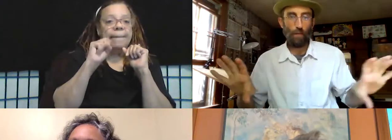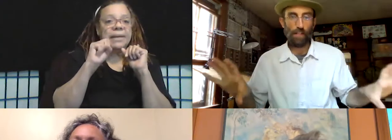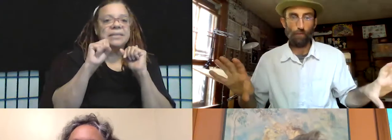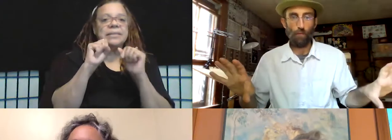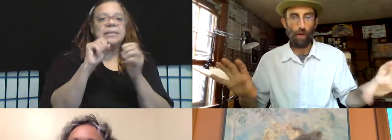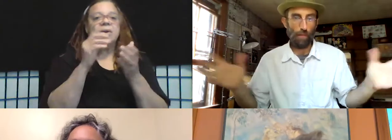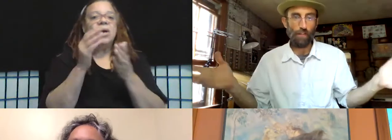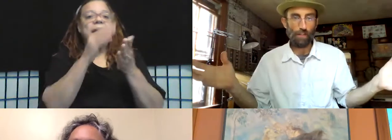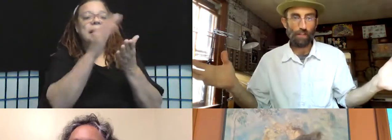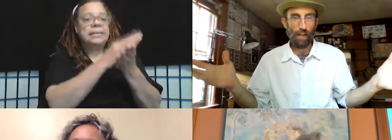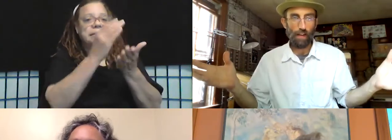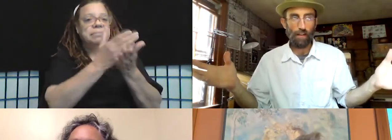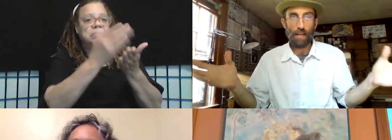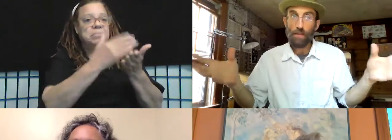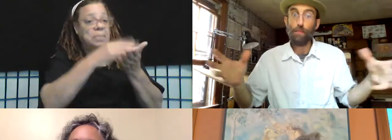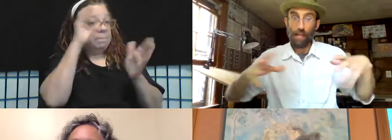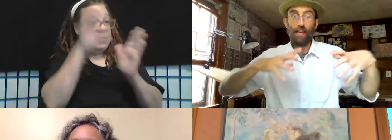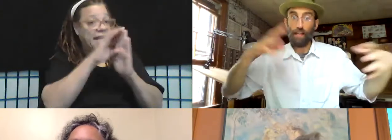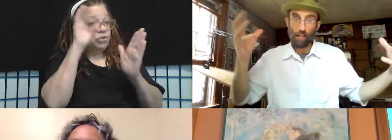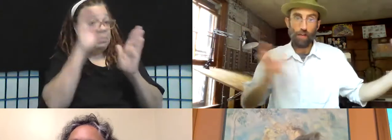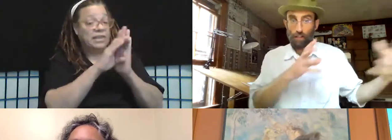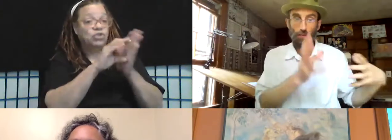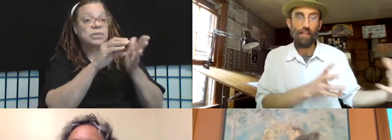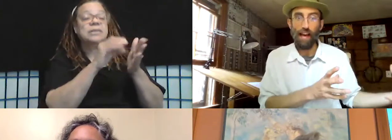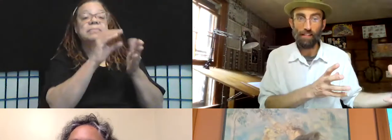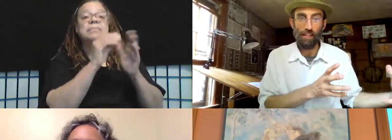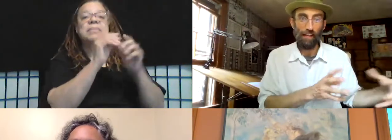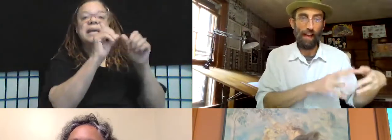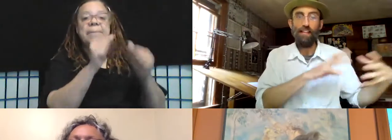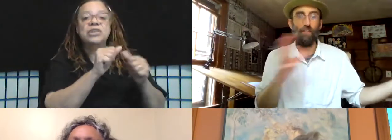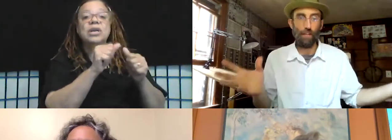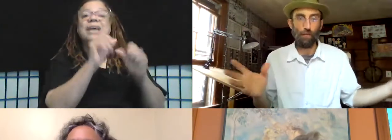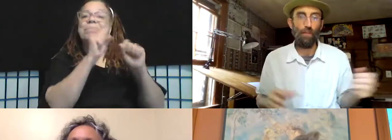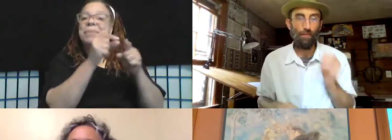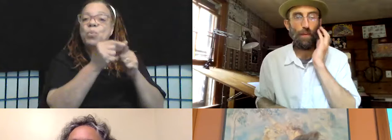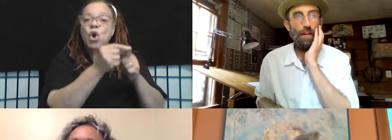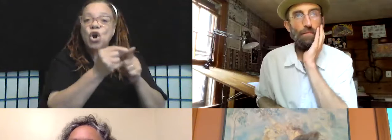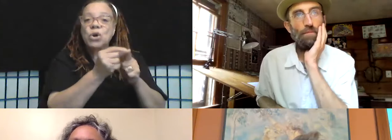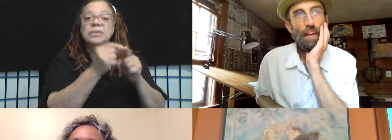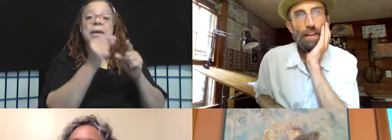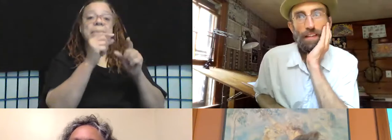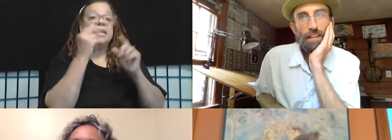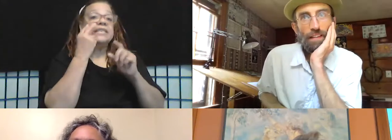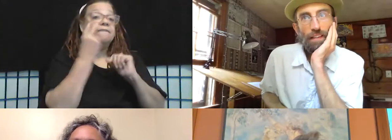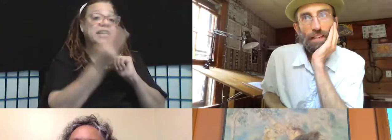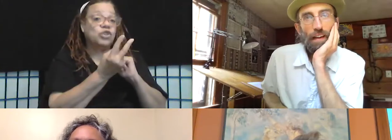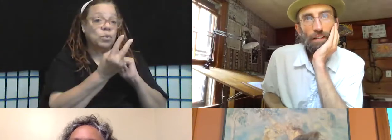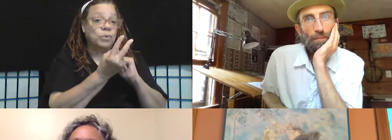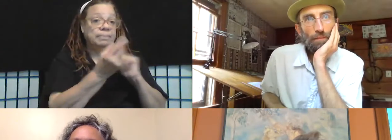deliberate sequence of images. Image being, it could include text, anything visual.